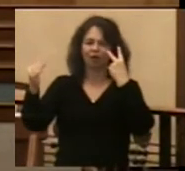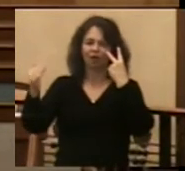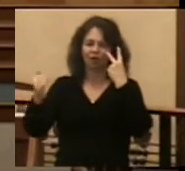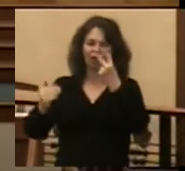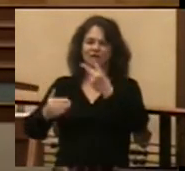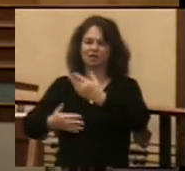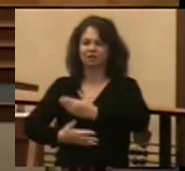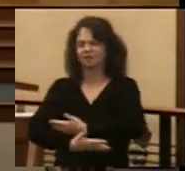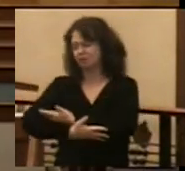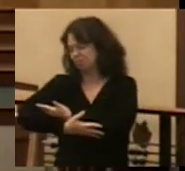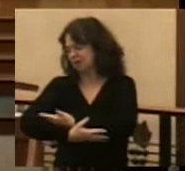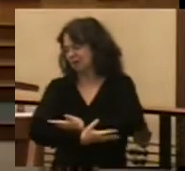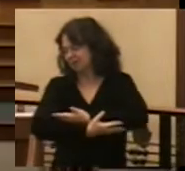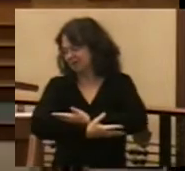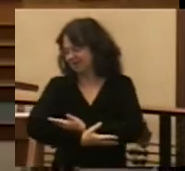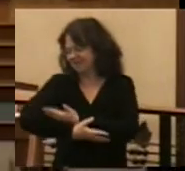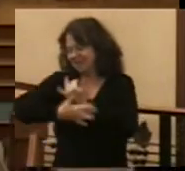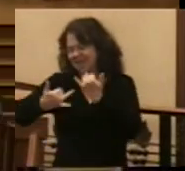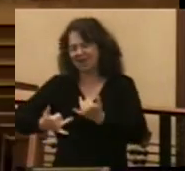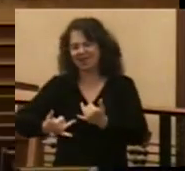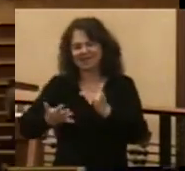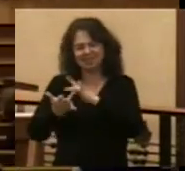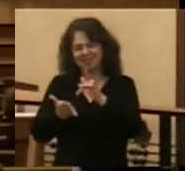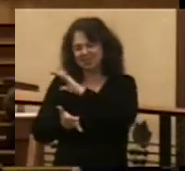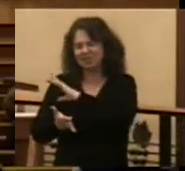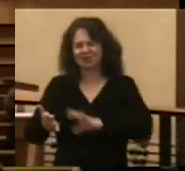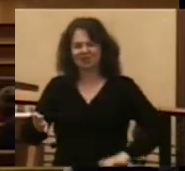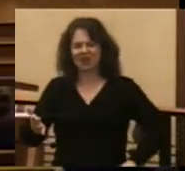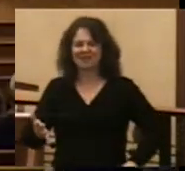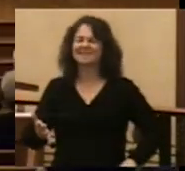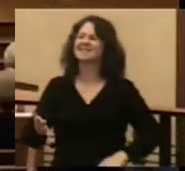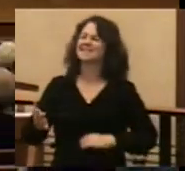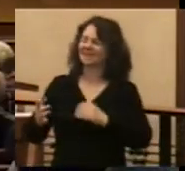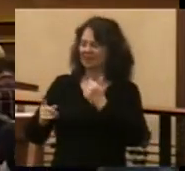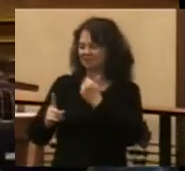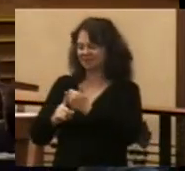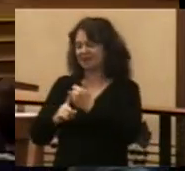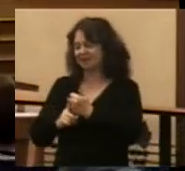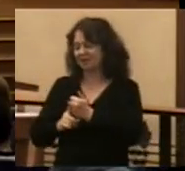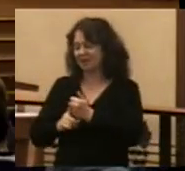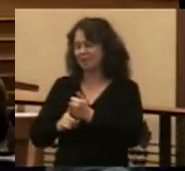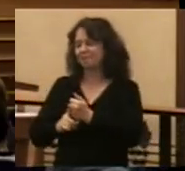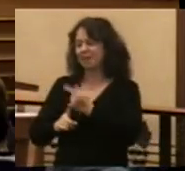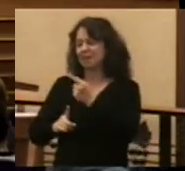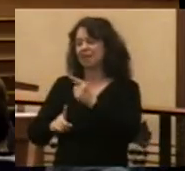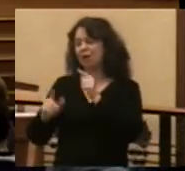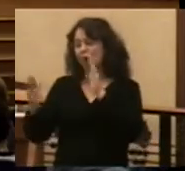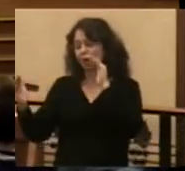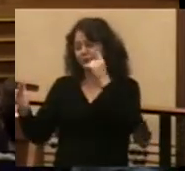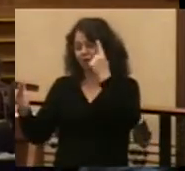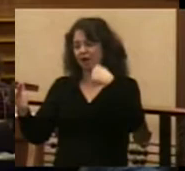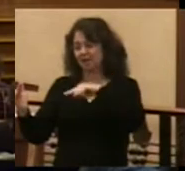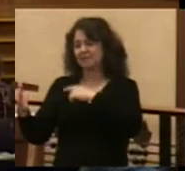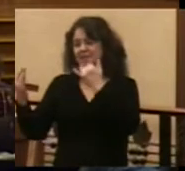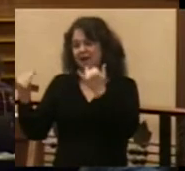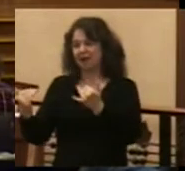in the manger, Jesus, the Christ child, to be that beacon of hope again in this